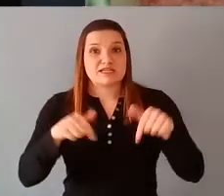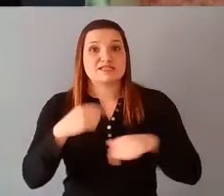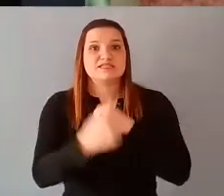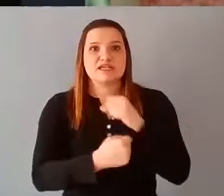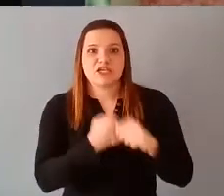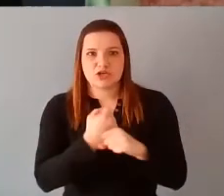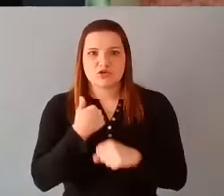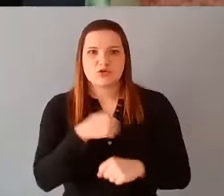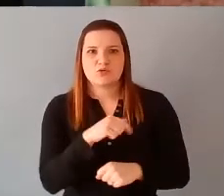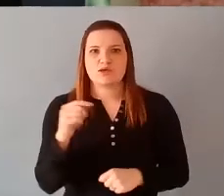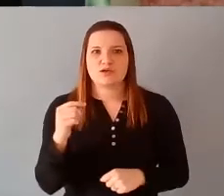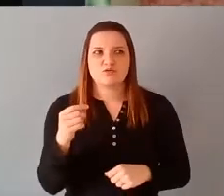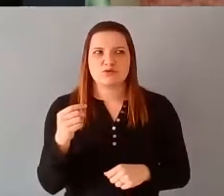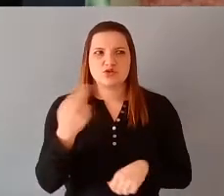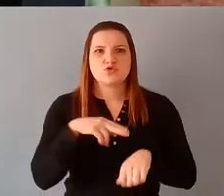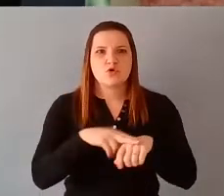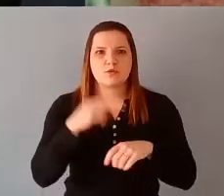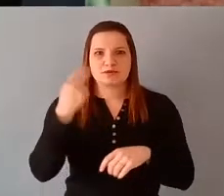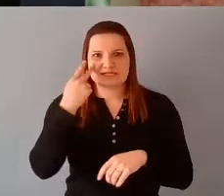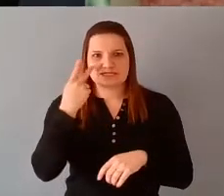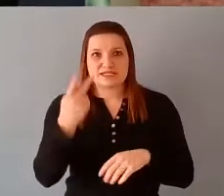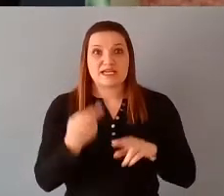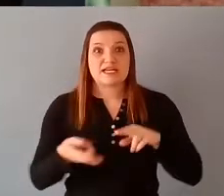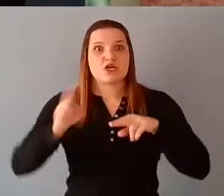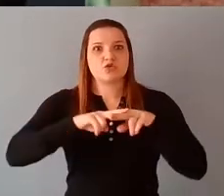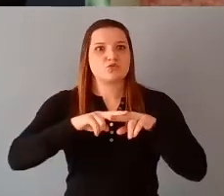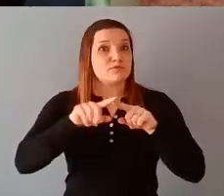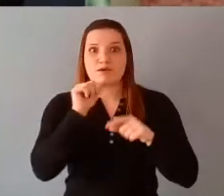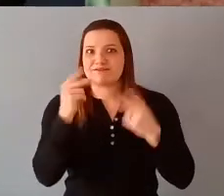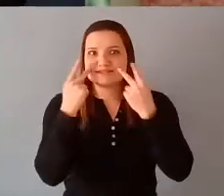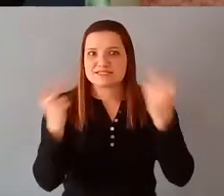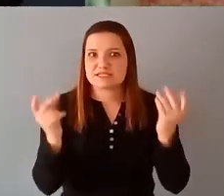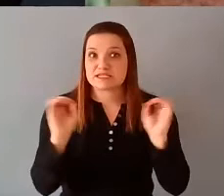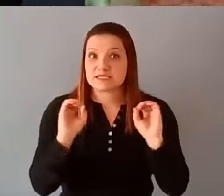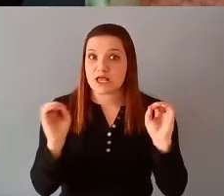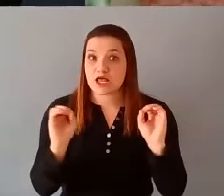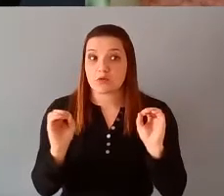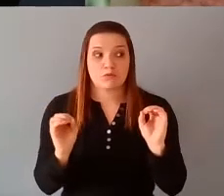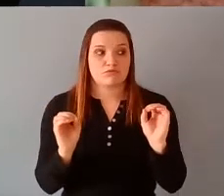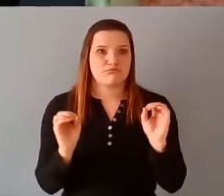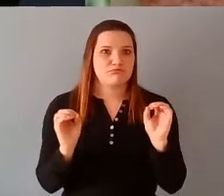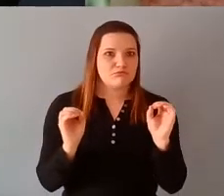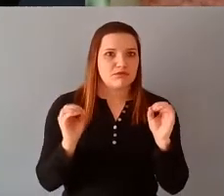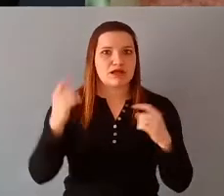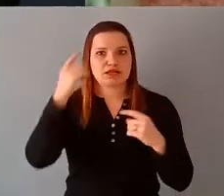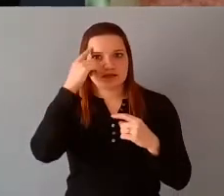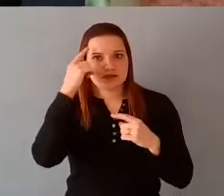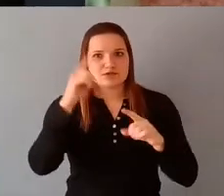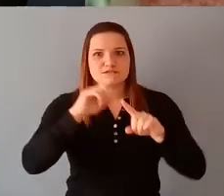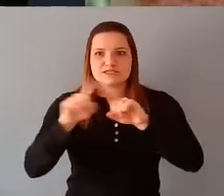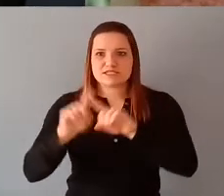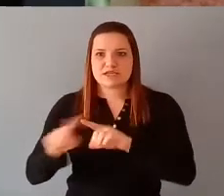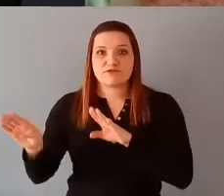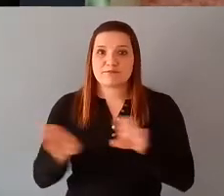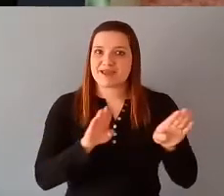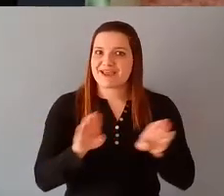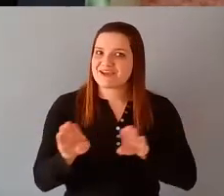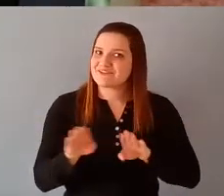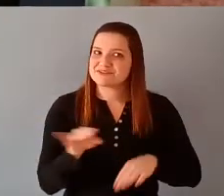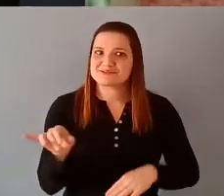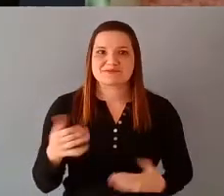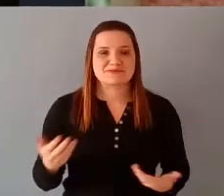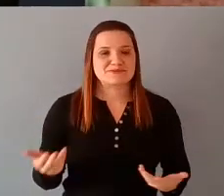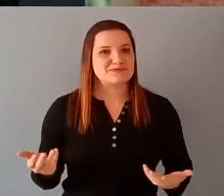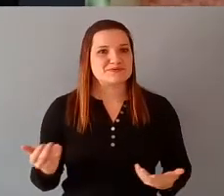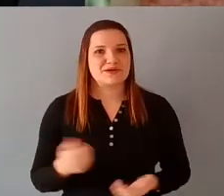of an uptick in it, and we haven't seen it. And I would attribute it to just different behaviors that